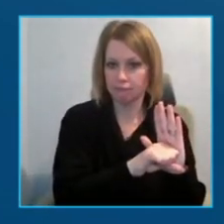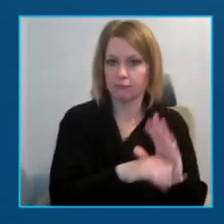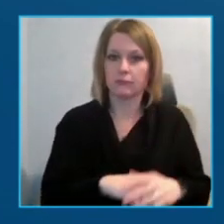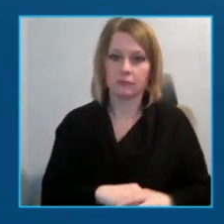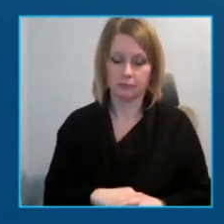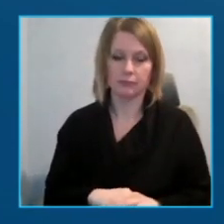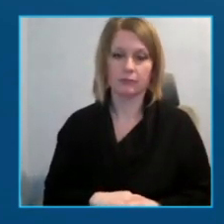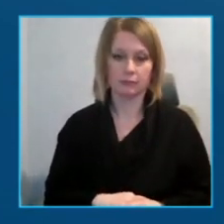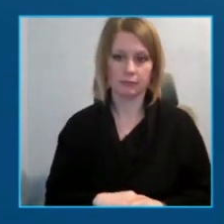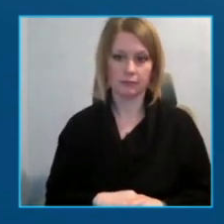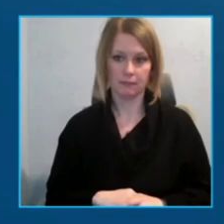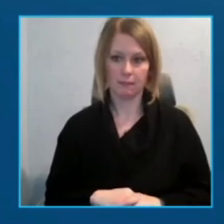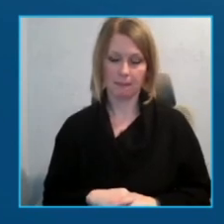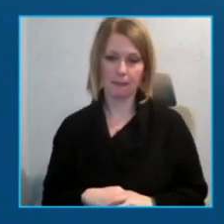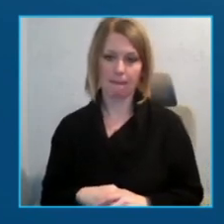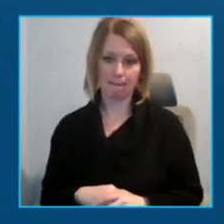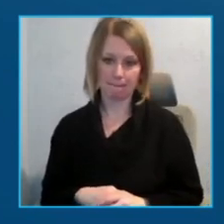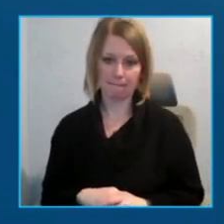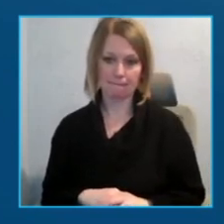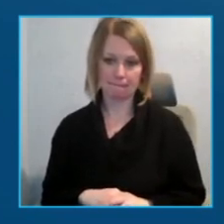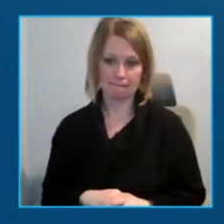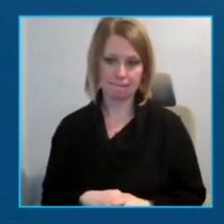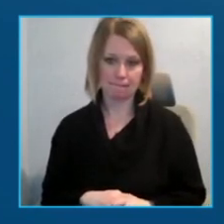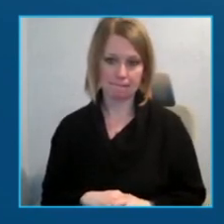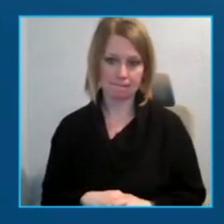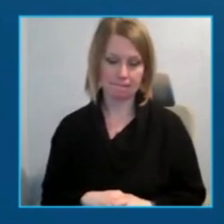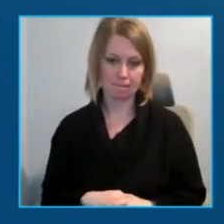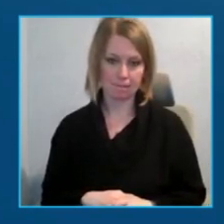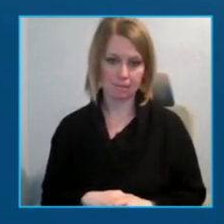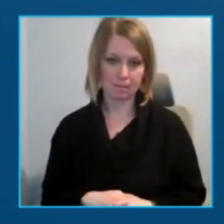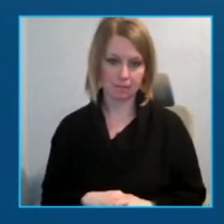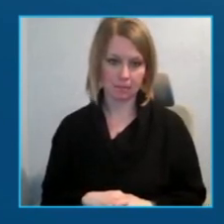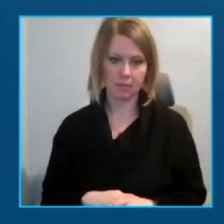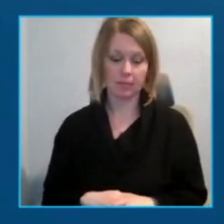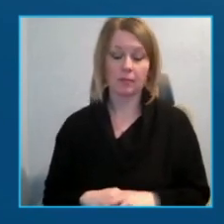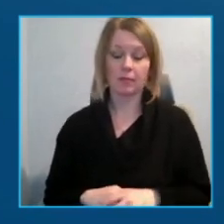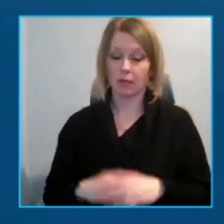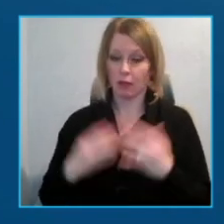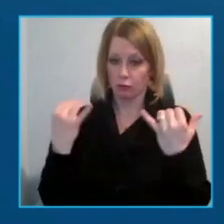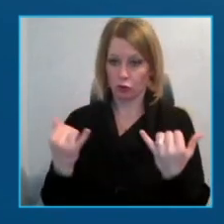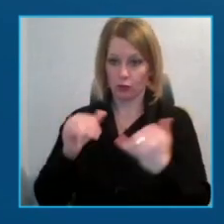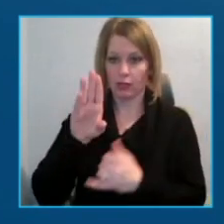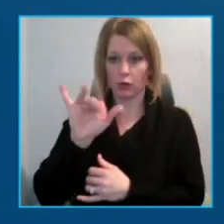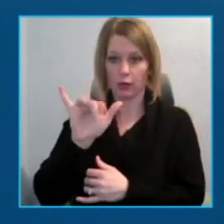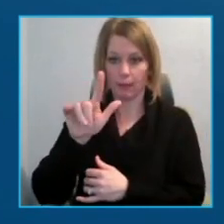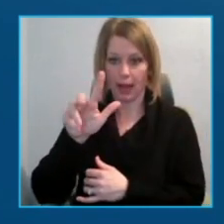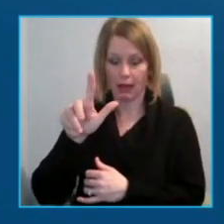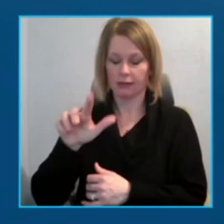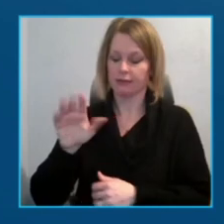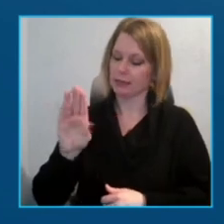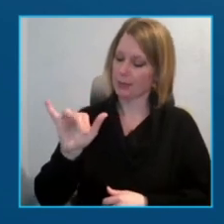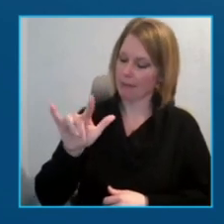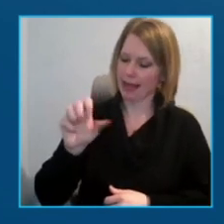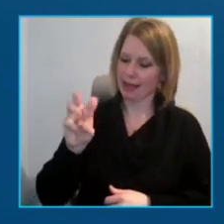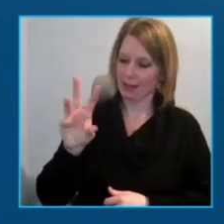so with that, the ayes have it and the bylaws have been approved. Jim?